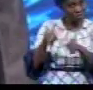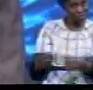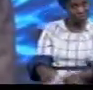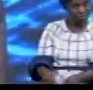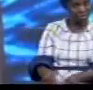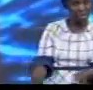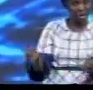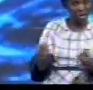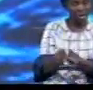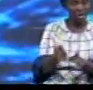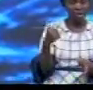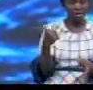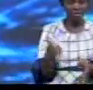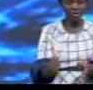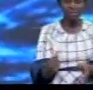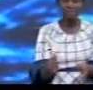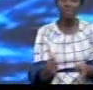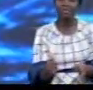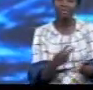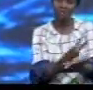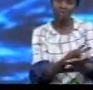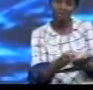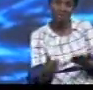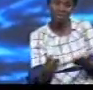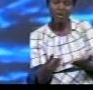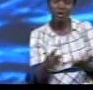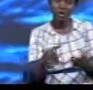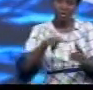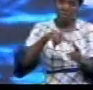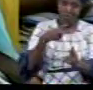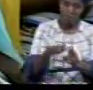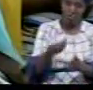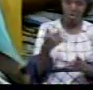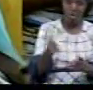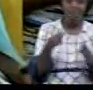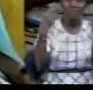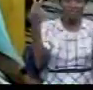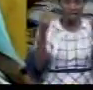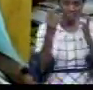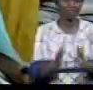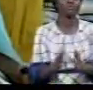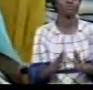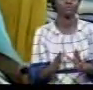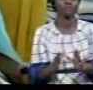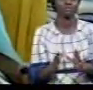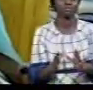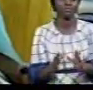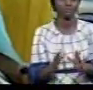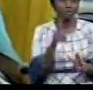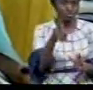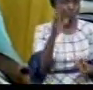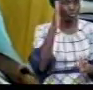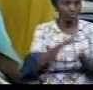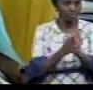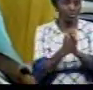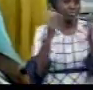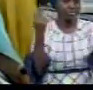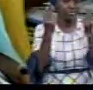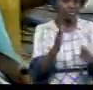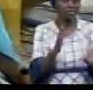will become a victor. You'll become a victor. For she said, if